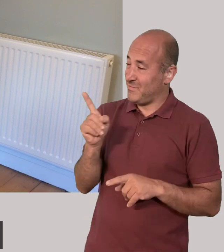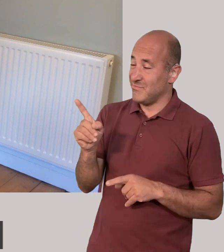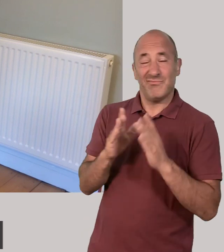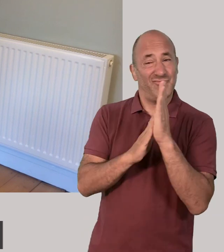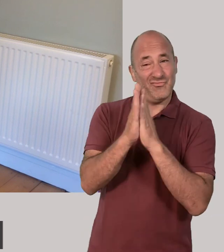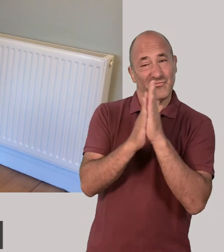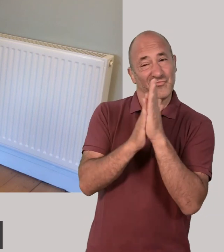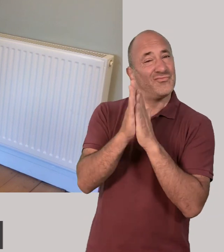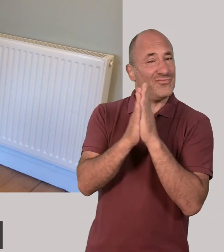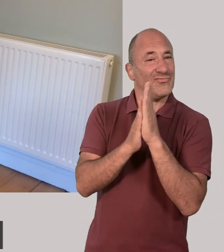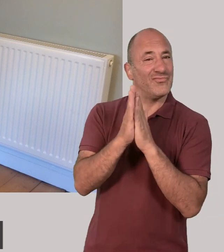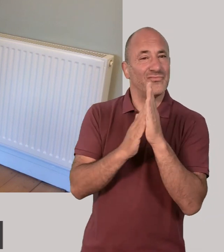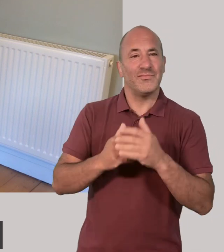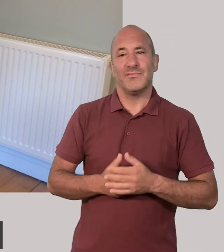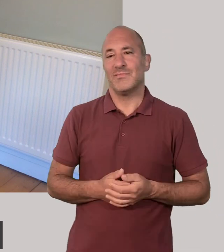them vigorously.